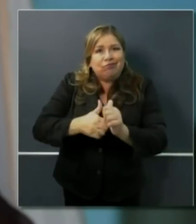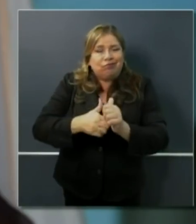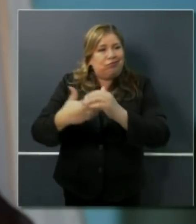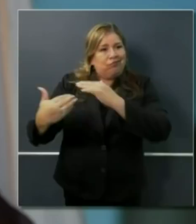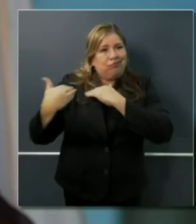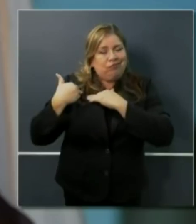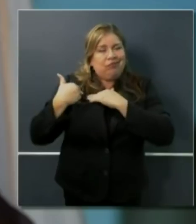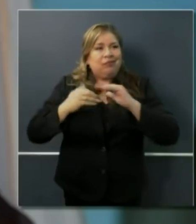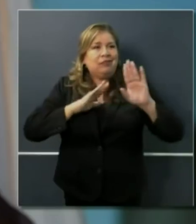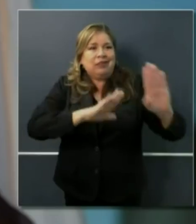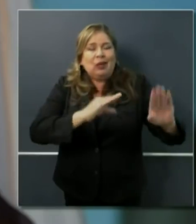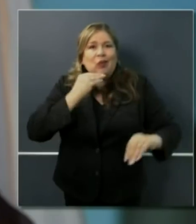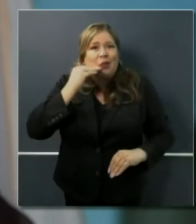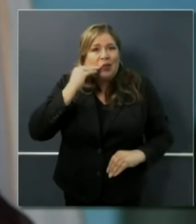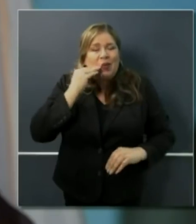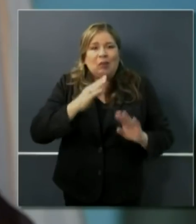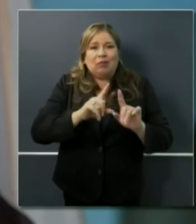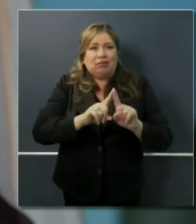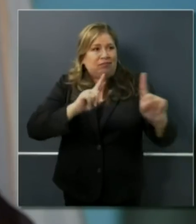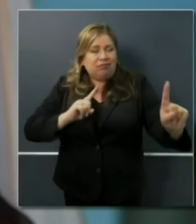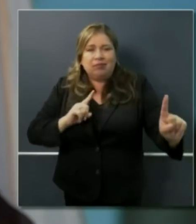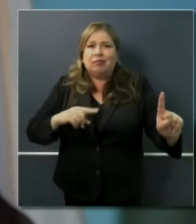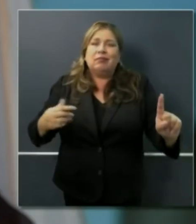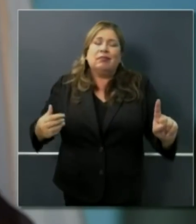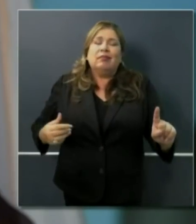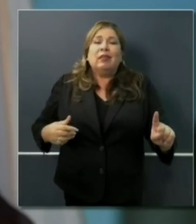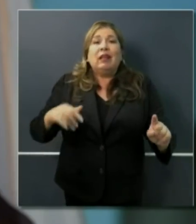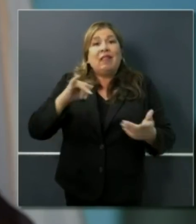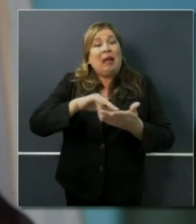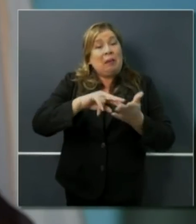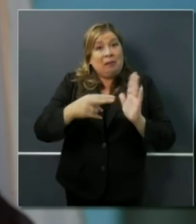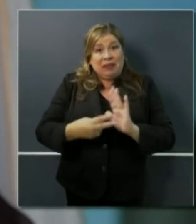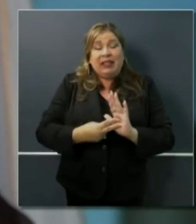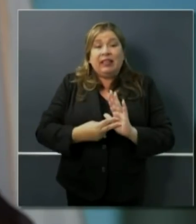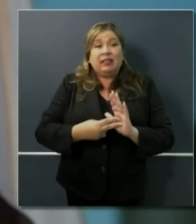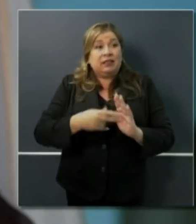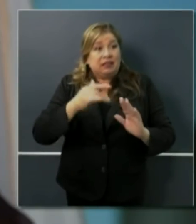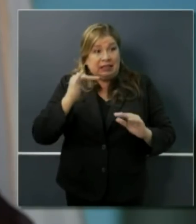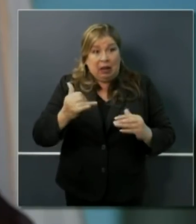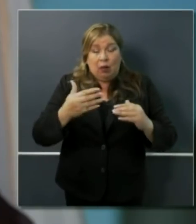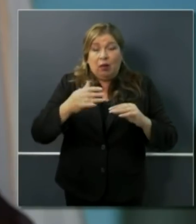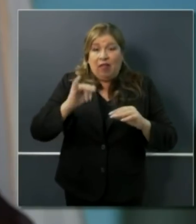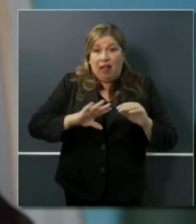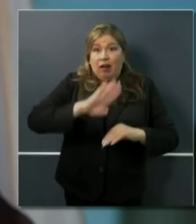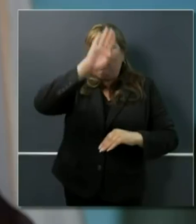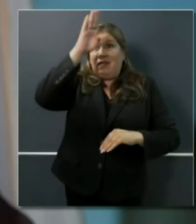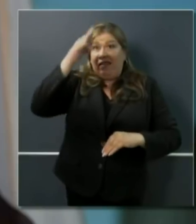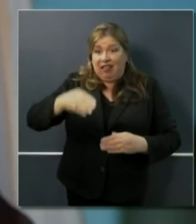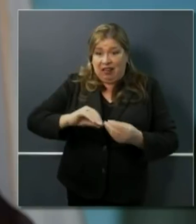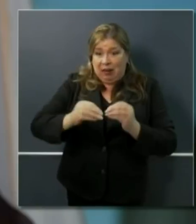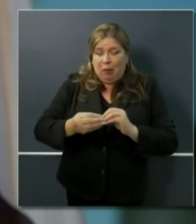in a position to be able to socialize, again, to make public these private conversations